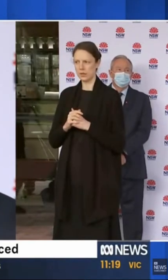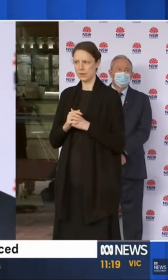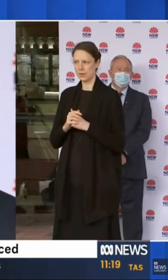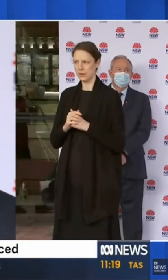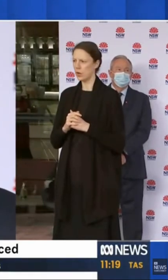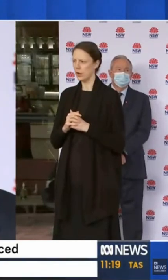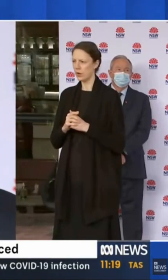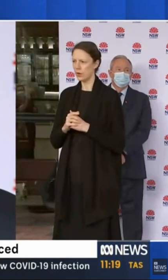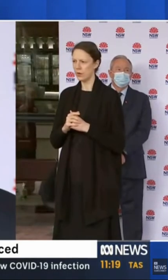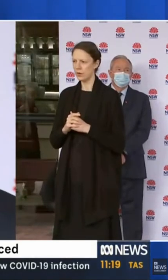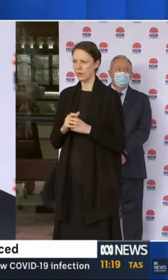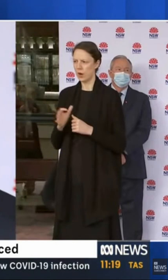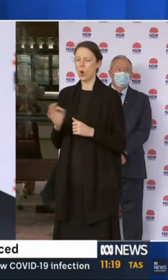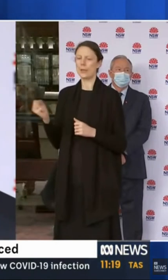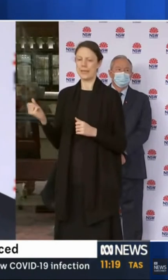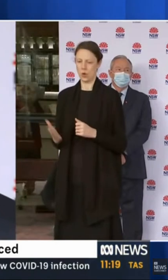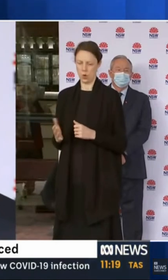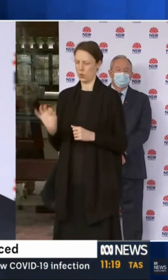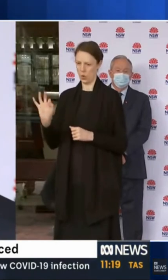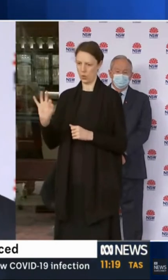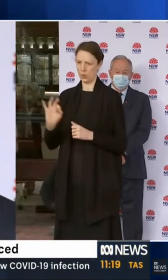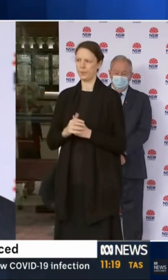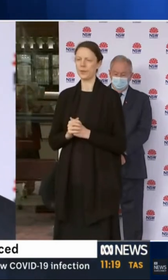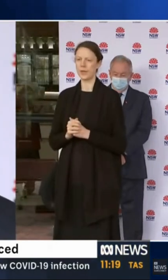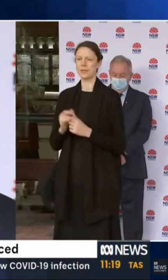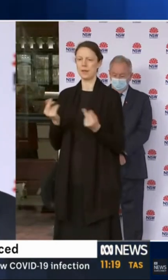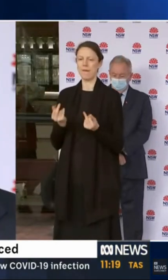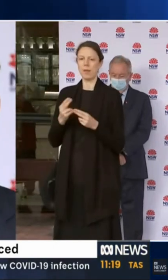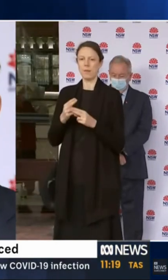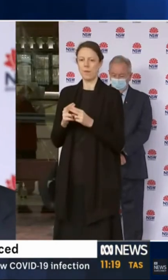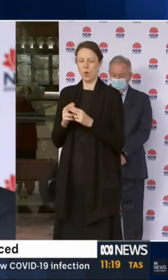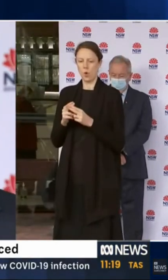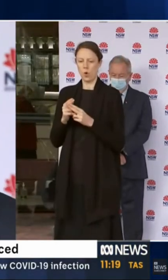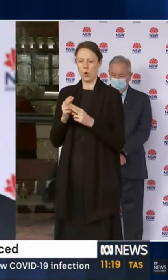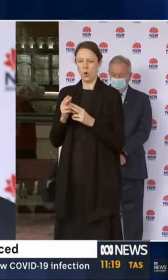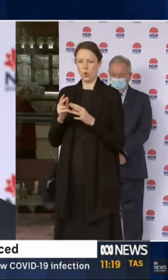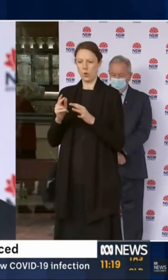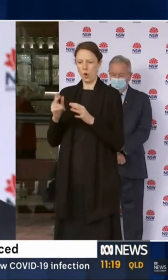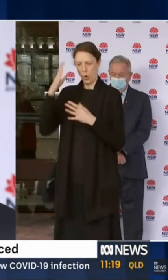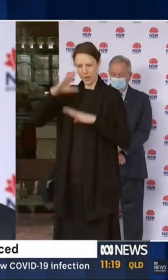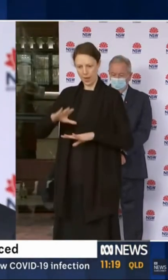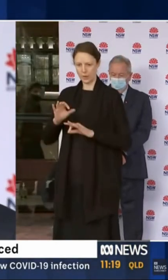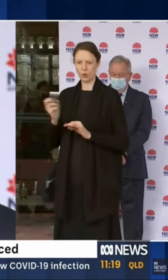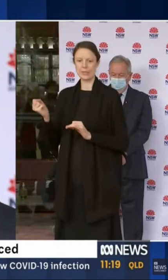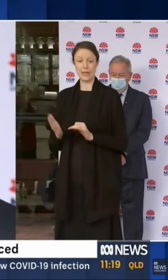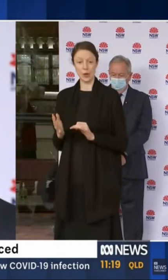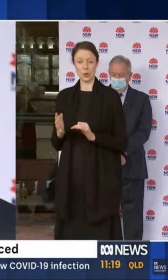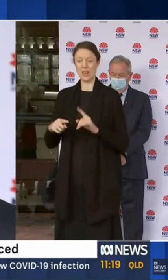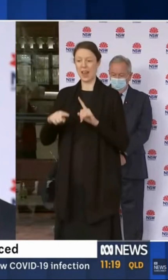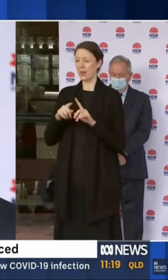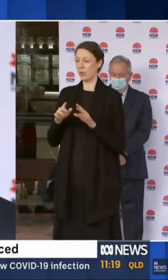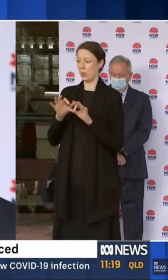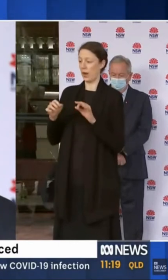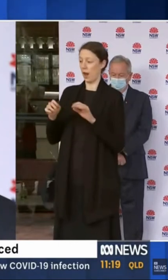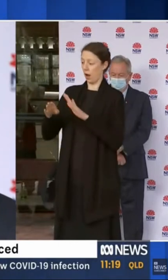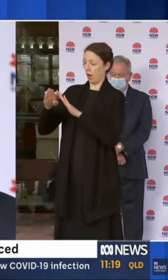waiving that payroll tax. We are not waiving that gaming tax. We are just deferring it to assist. And if